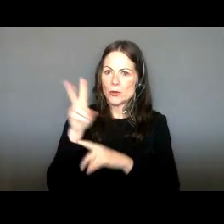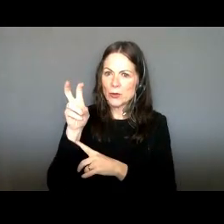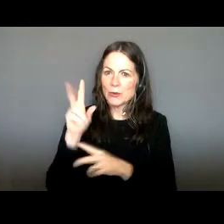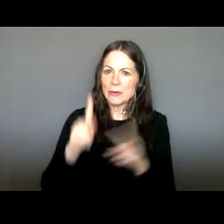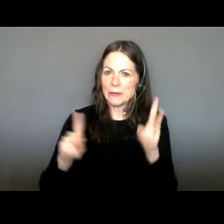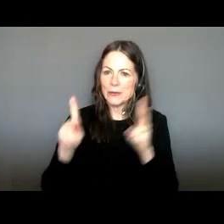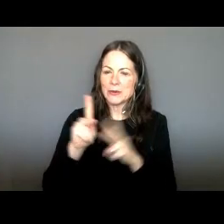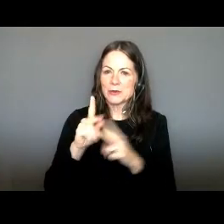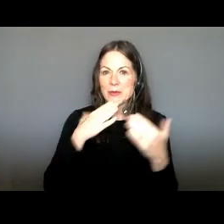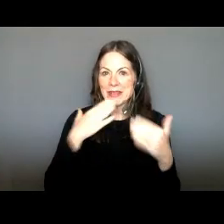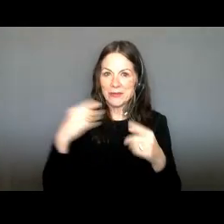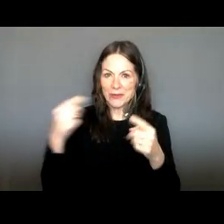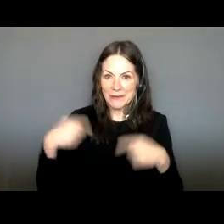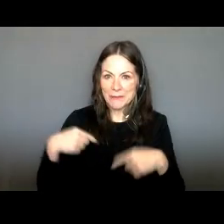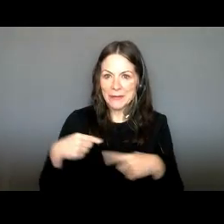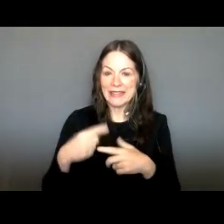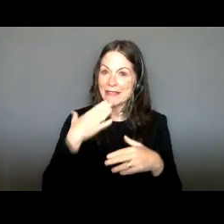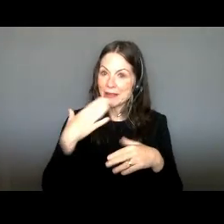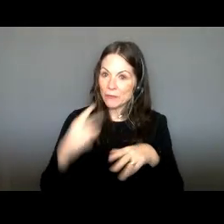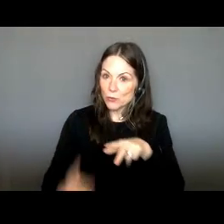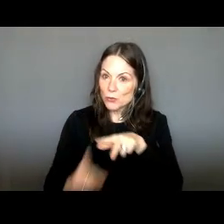for being on time.